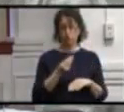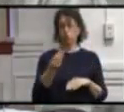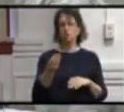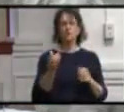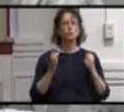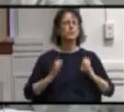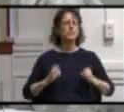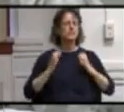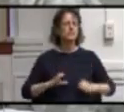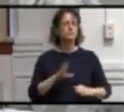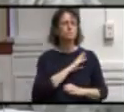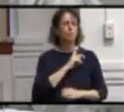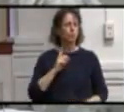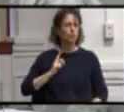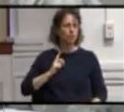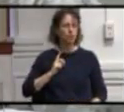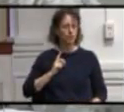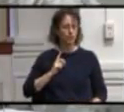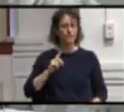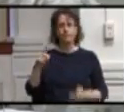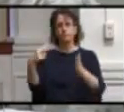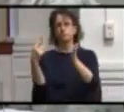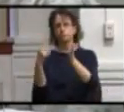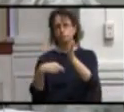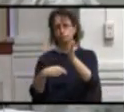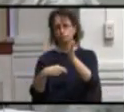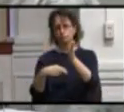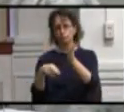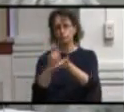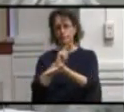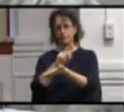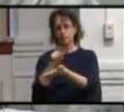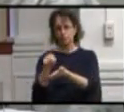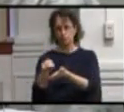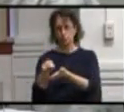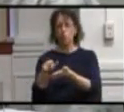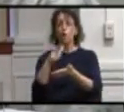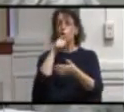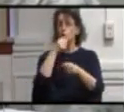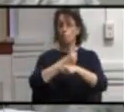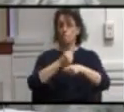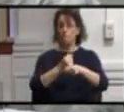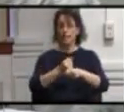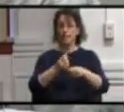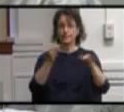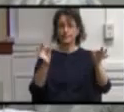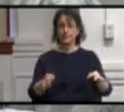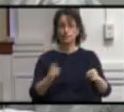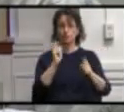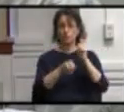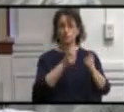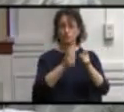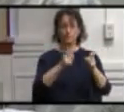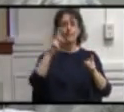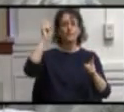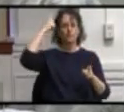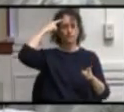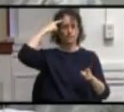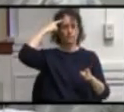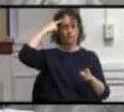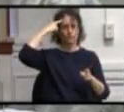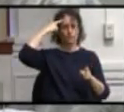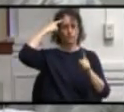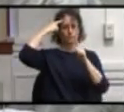citizen board. Then ultimately, the decision on who gets the funding is going to be made by the governor.